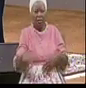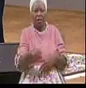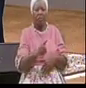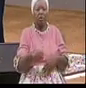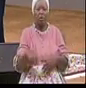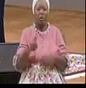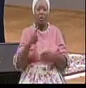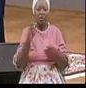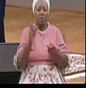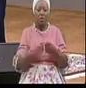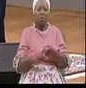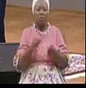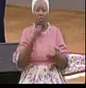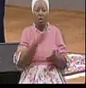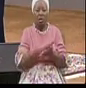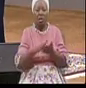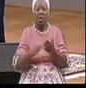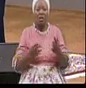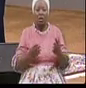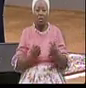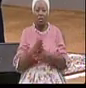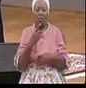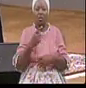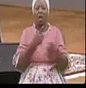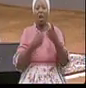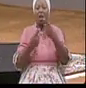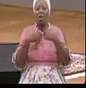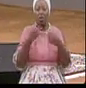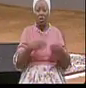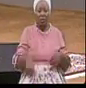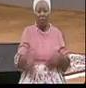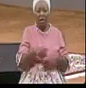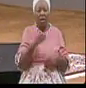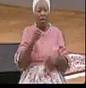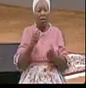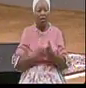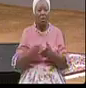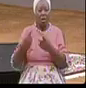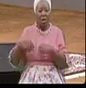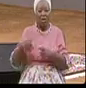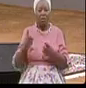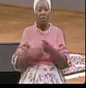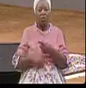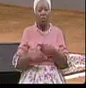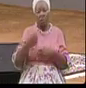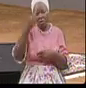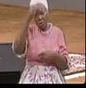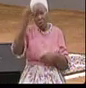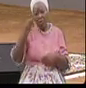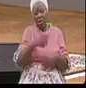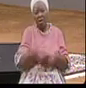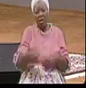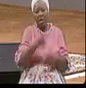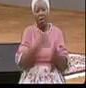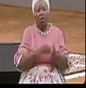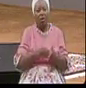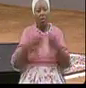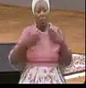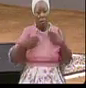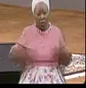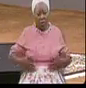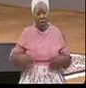the laws of their own hearts, to dishonor their own bodies